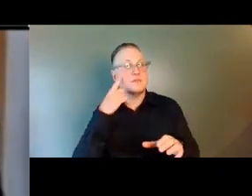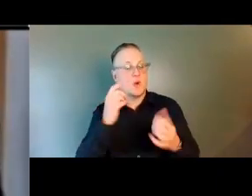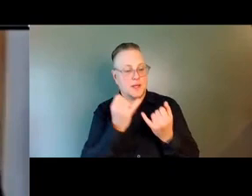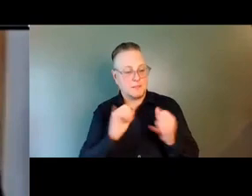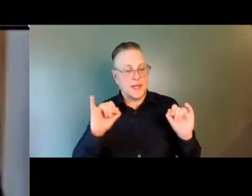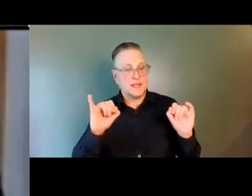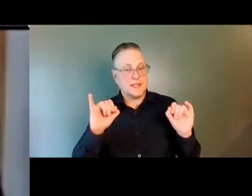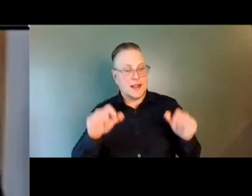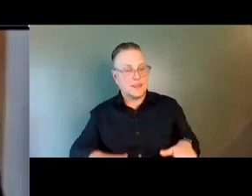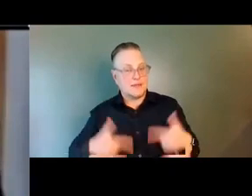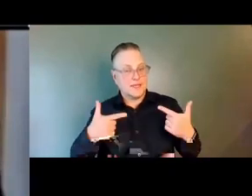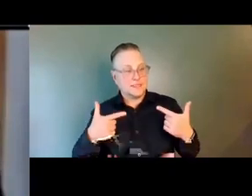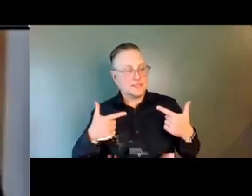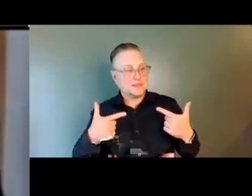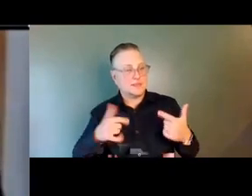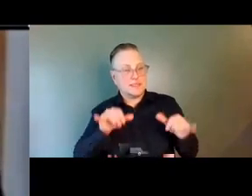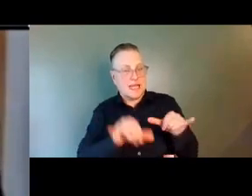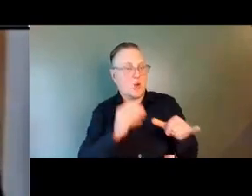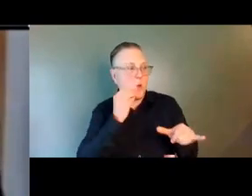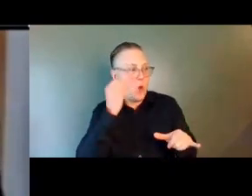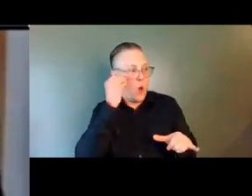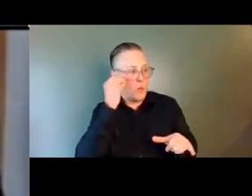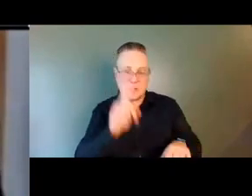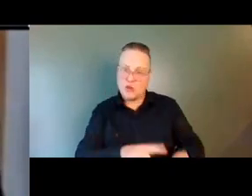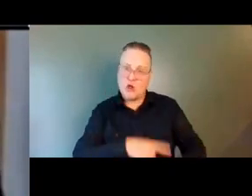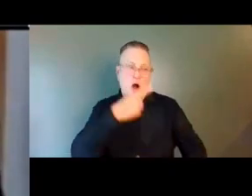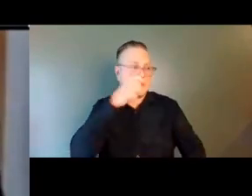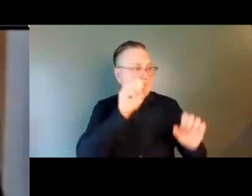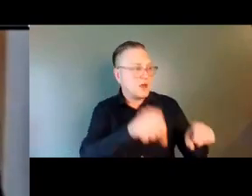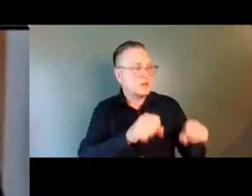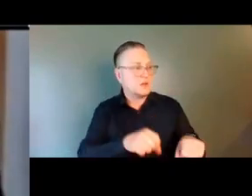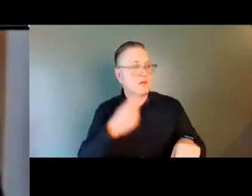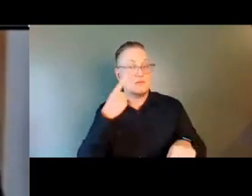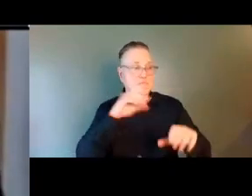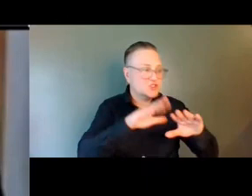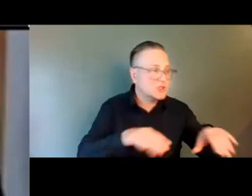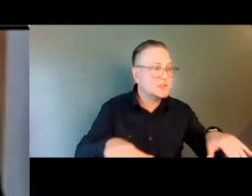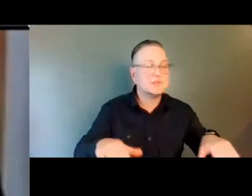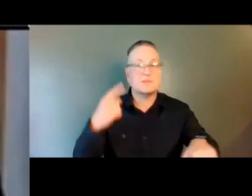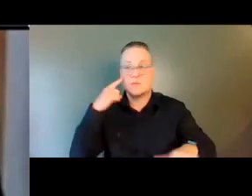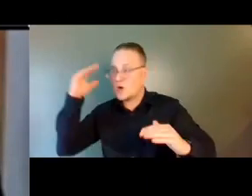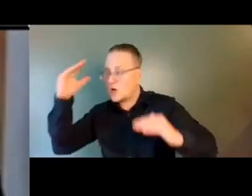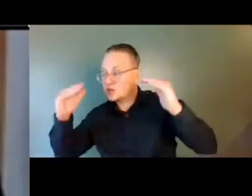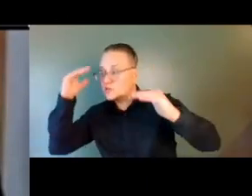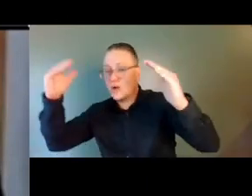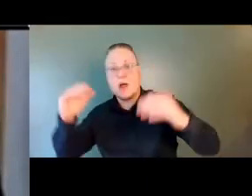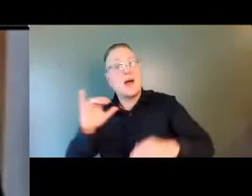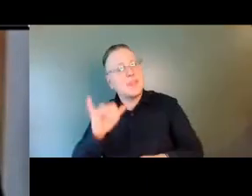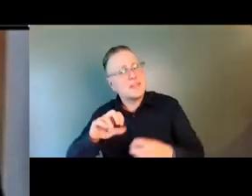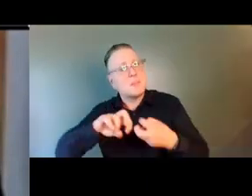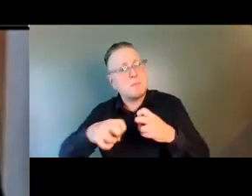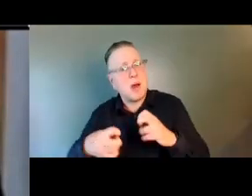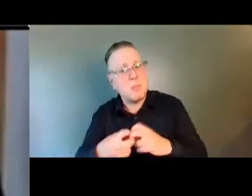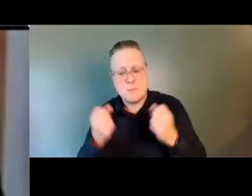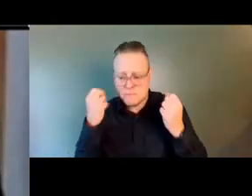possible, people with disabilities, children, and that's a really major problem that many people are not aware of